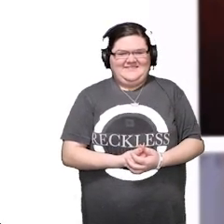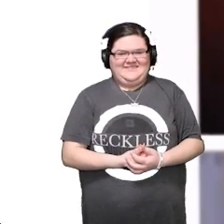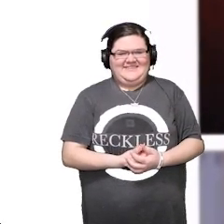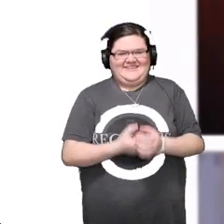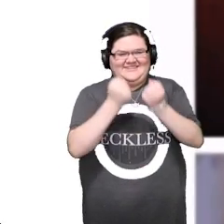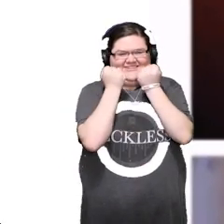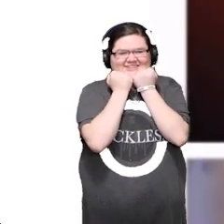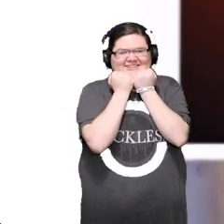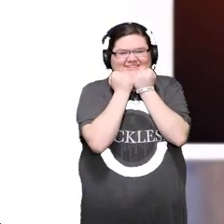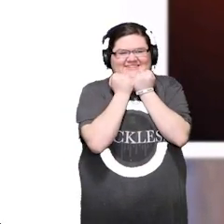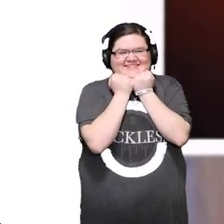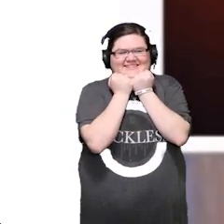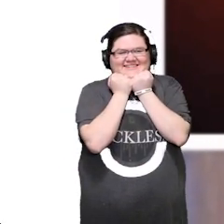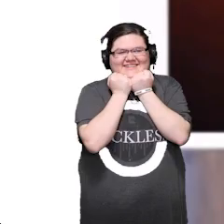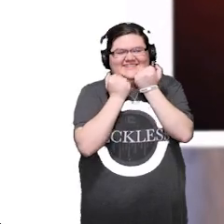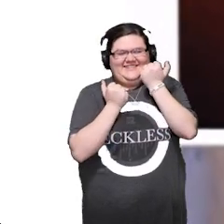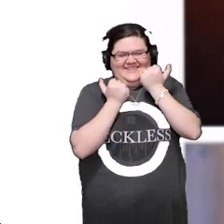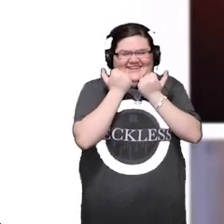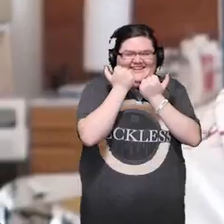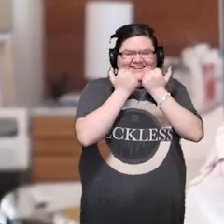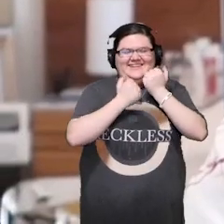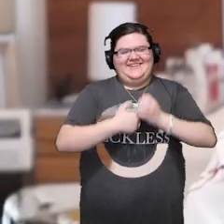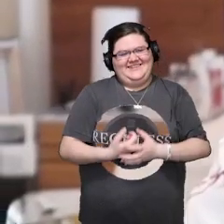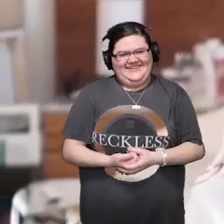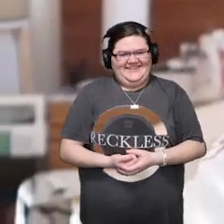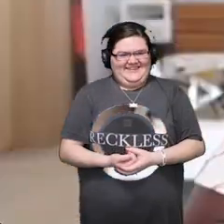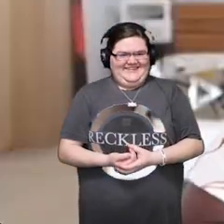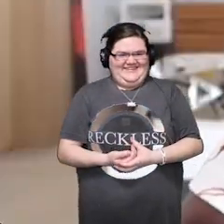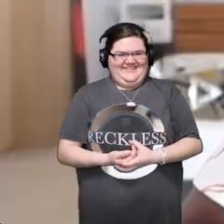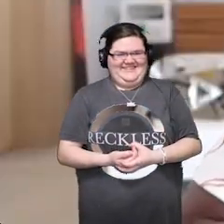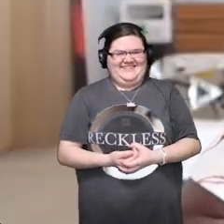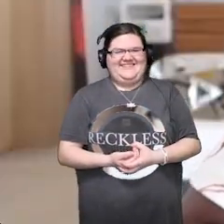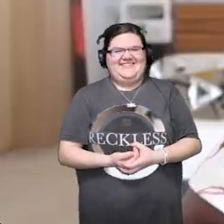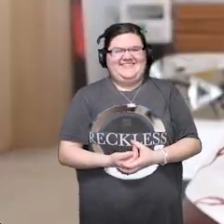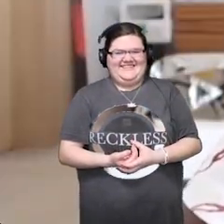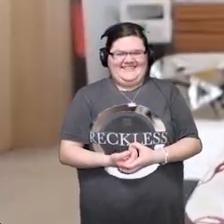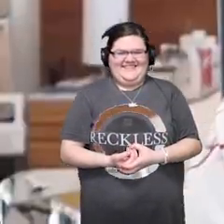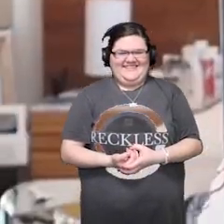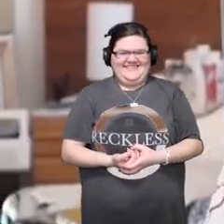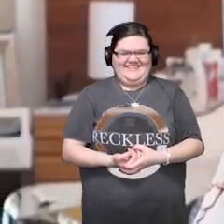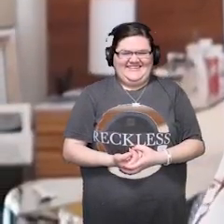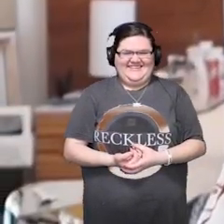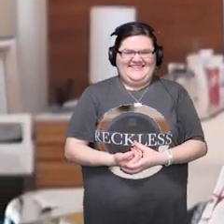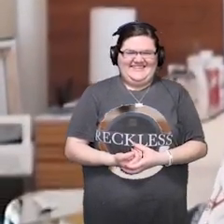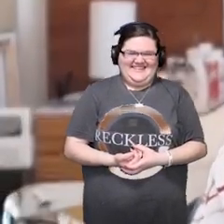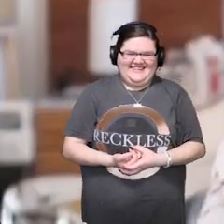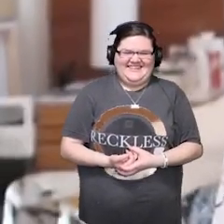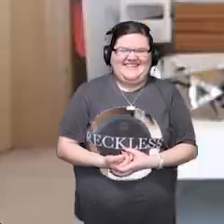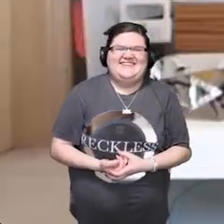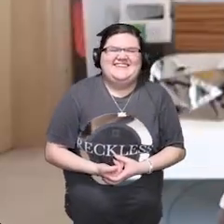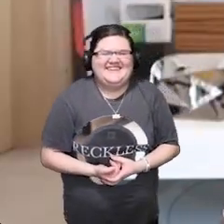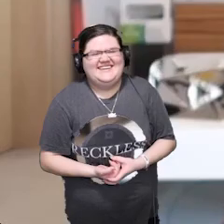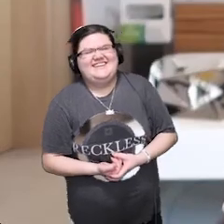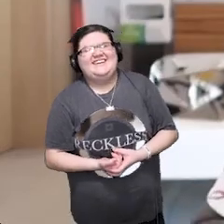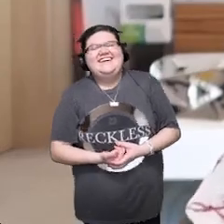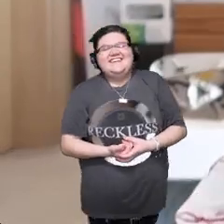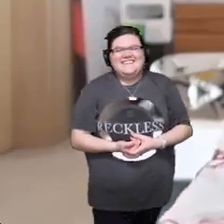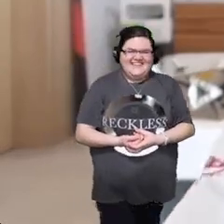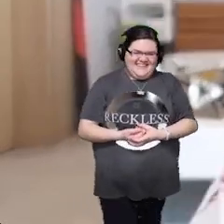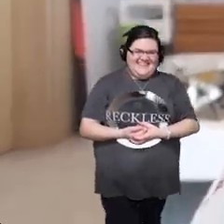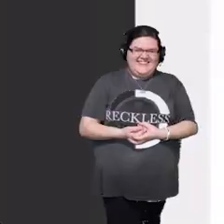just rapping away, doing my thing. Still loyal, still respecting my girlfriend. I allow